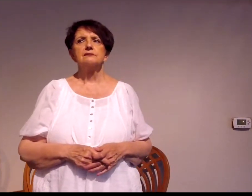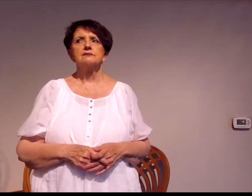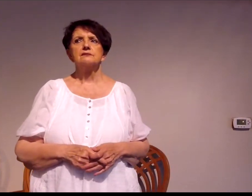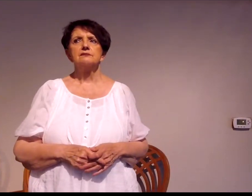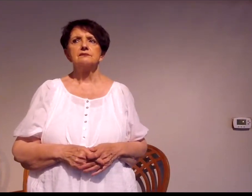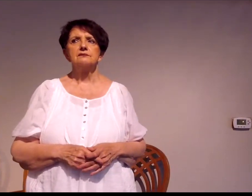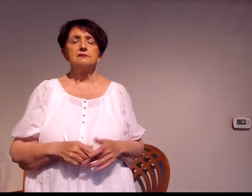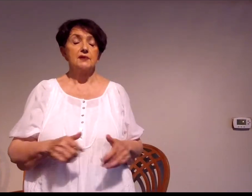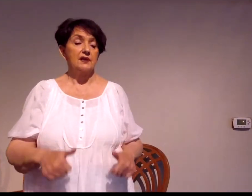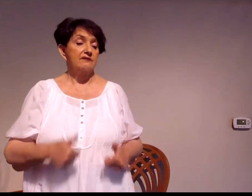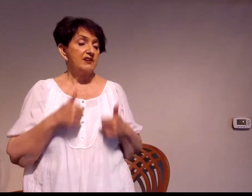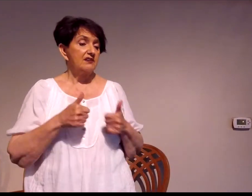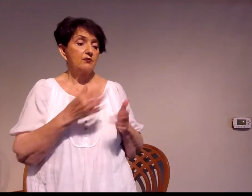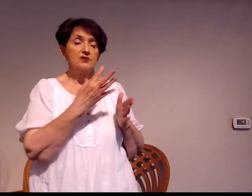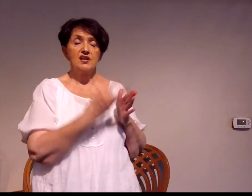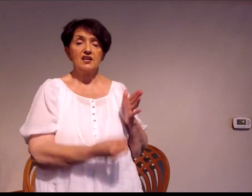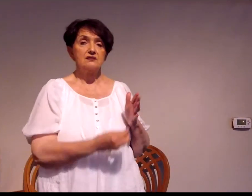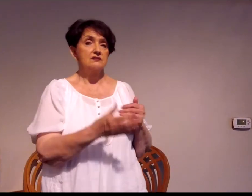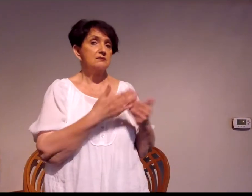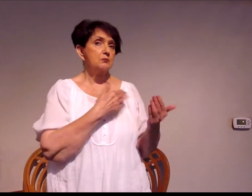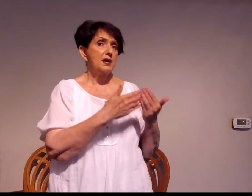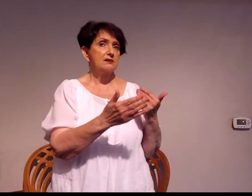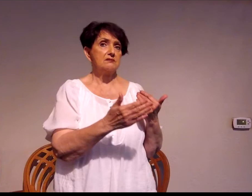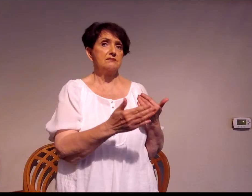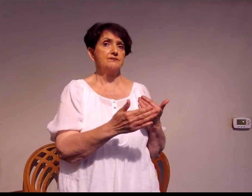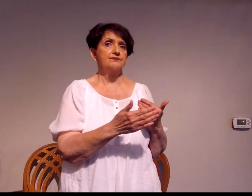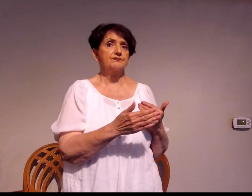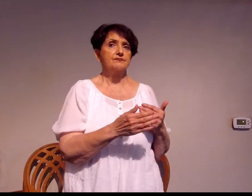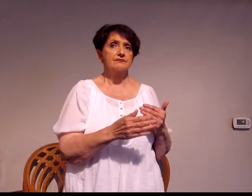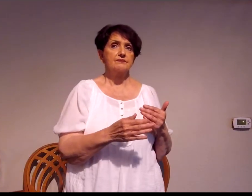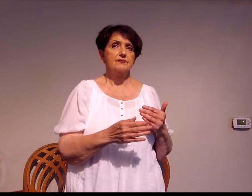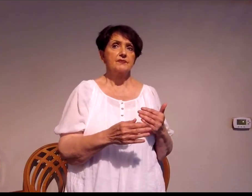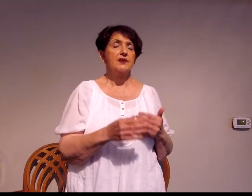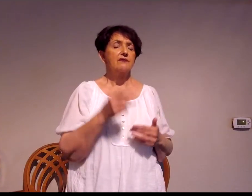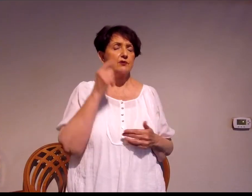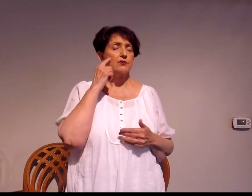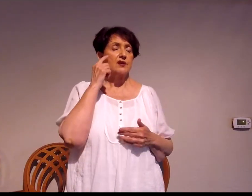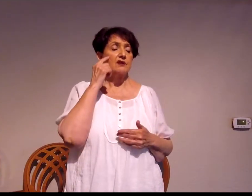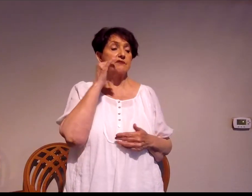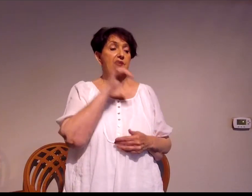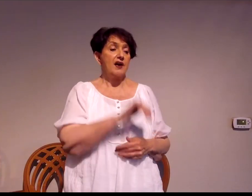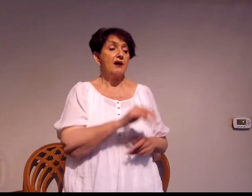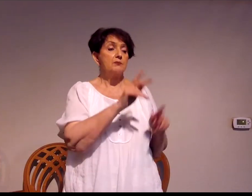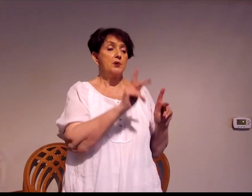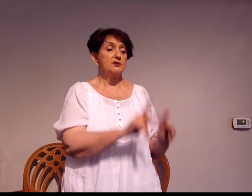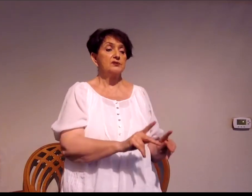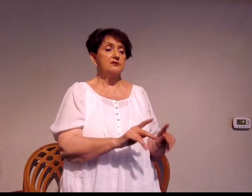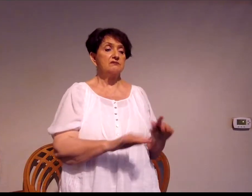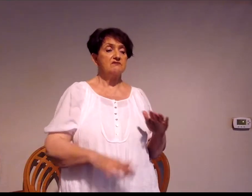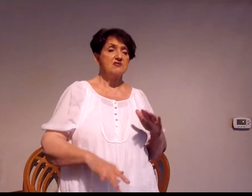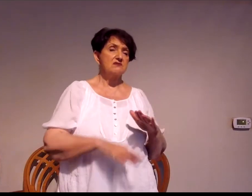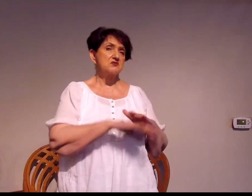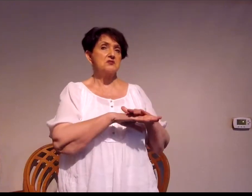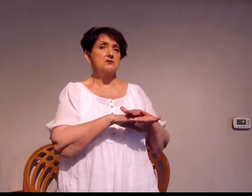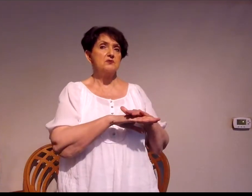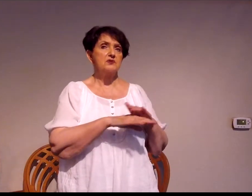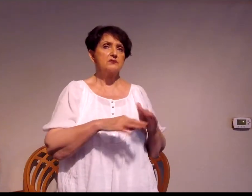Living or not, it's okay. Who fills you, when you think of them, with some sort of resentment,